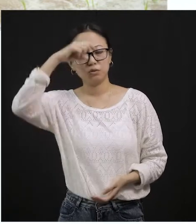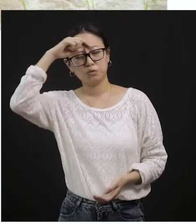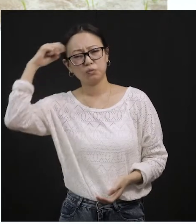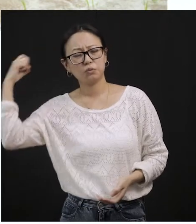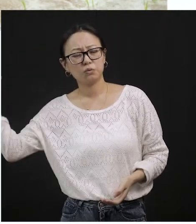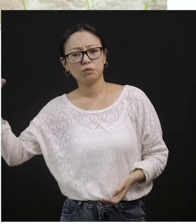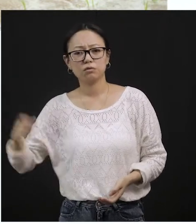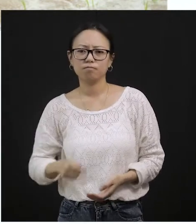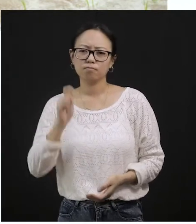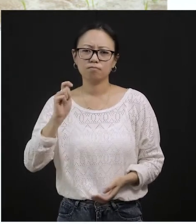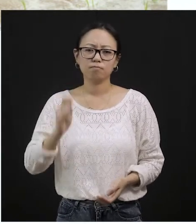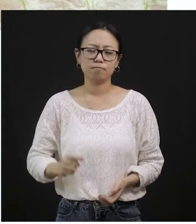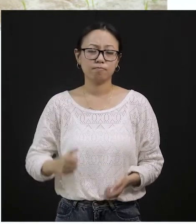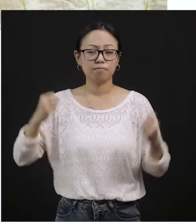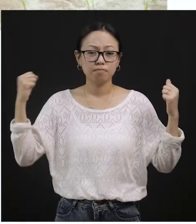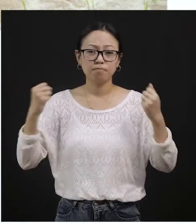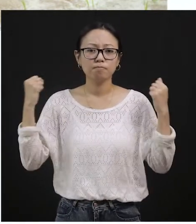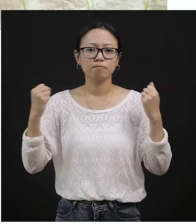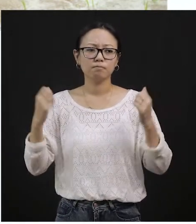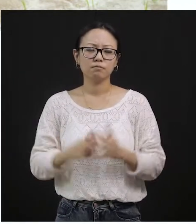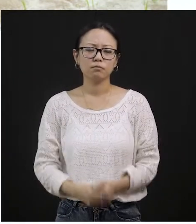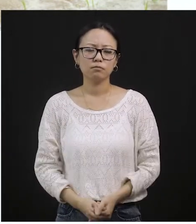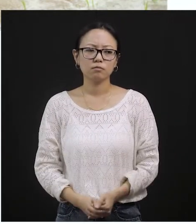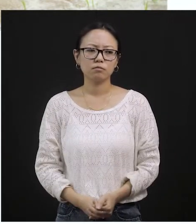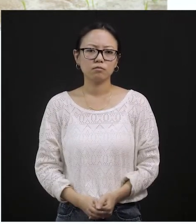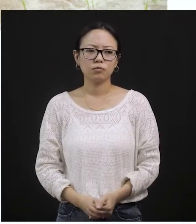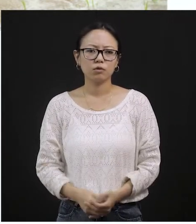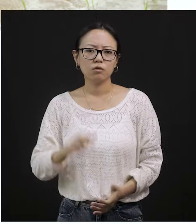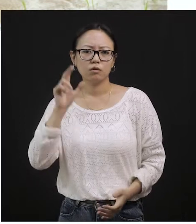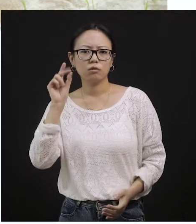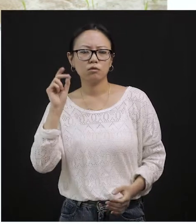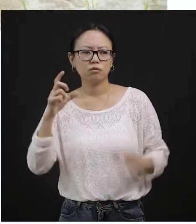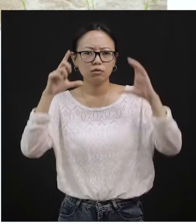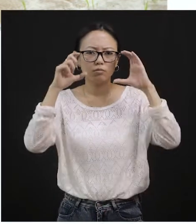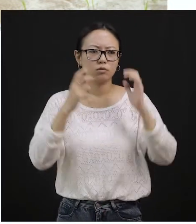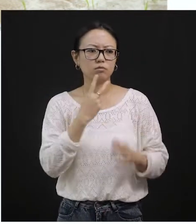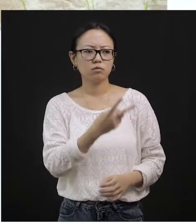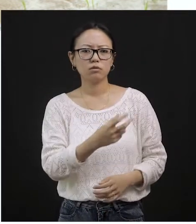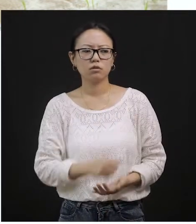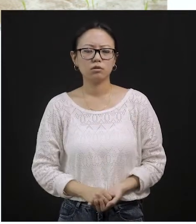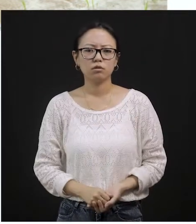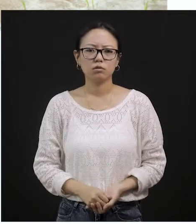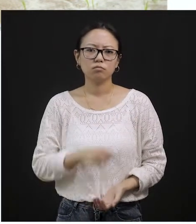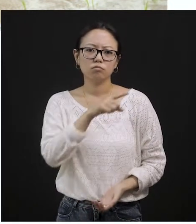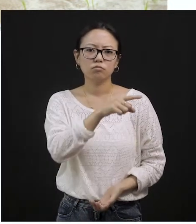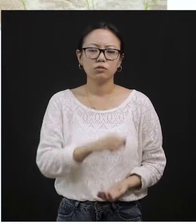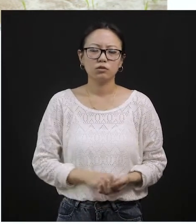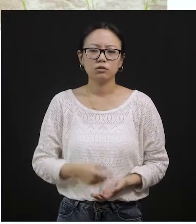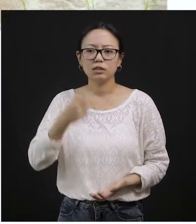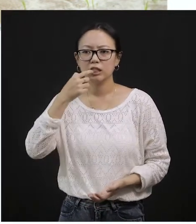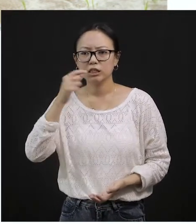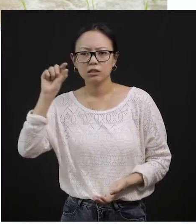much, plowing the field. All right. And this farmer again, he is working so hard again for the